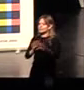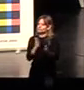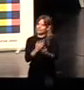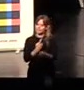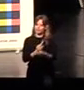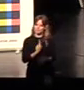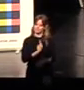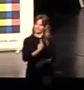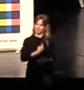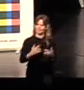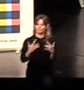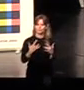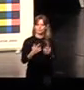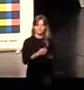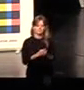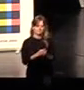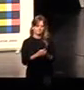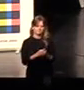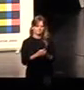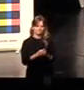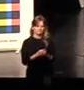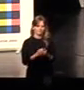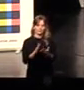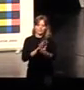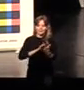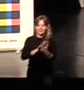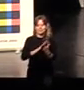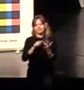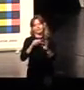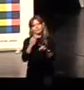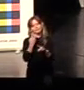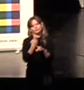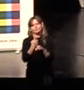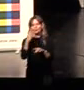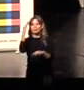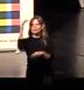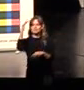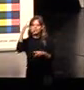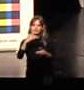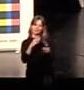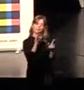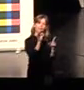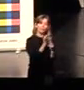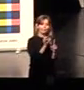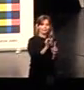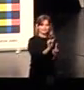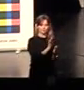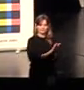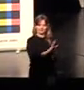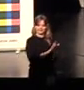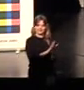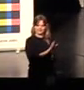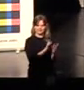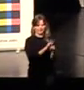de people should be en da's prima theoretische point-of-view populism sms